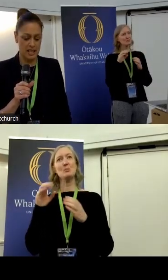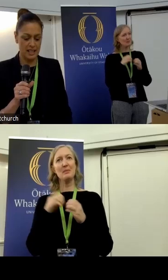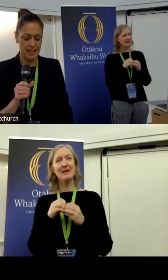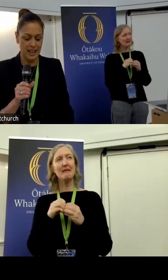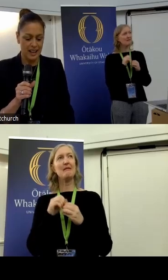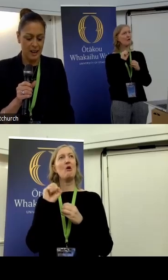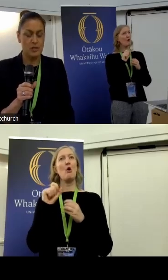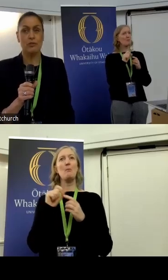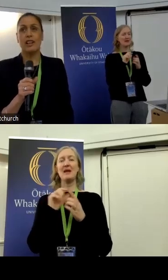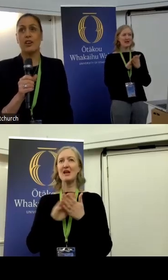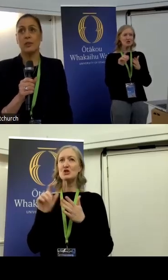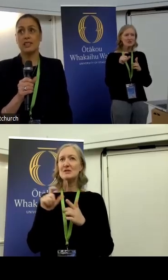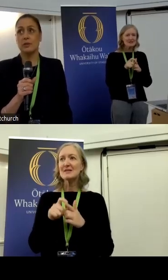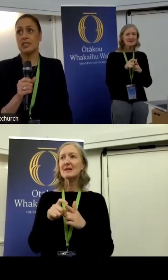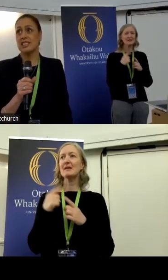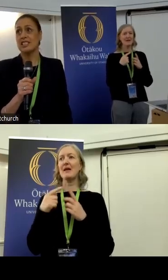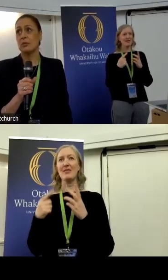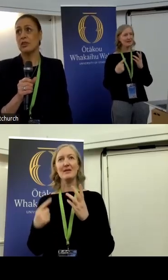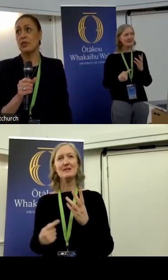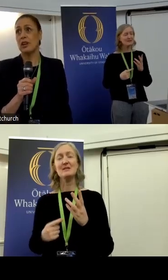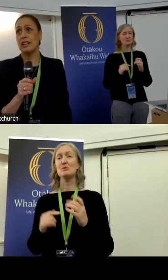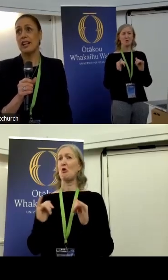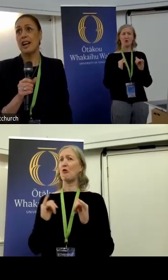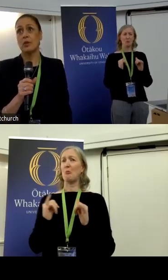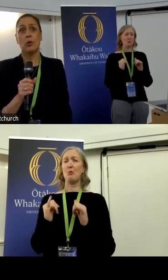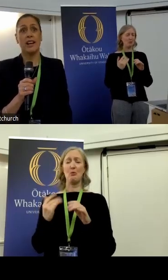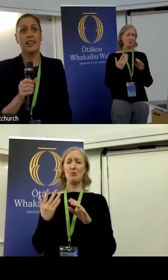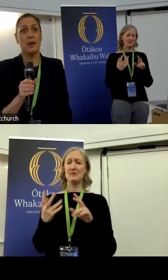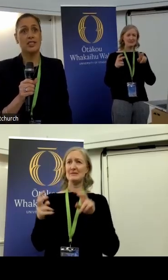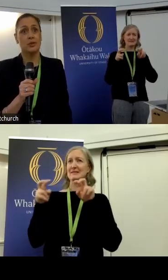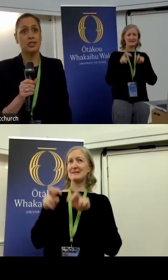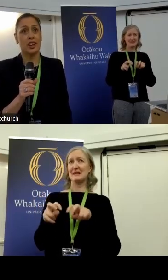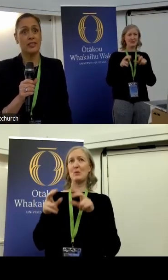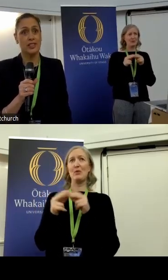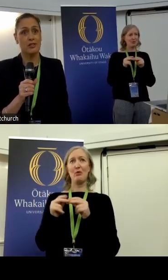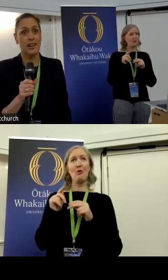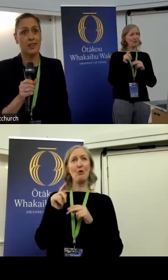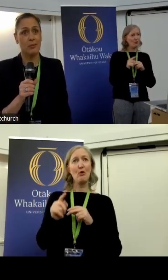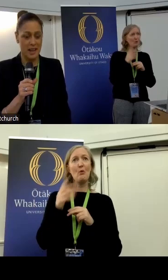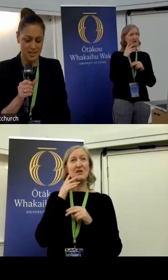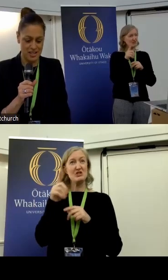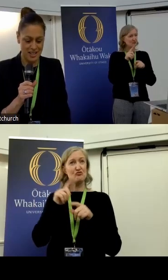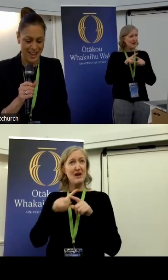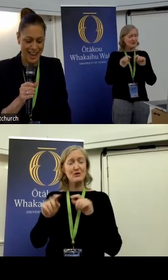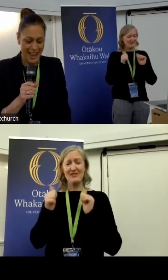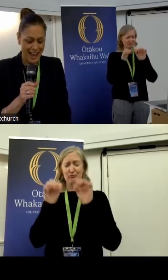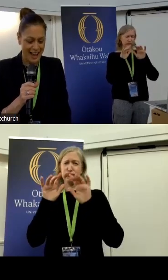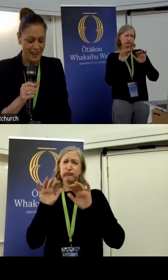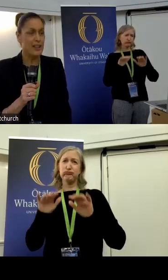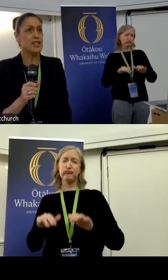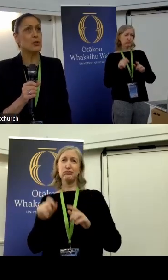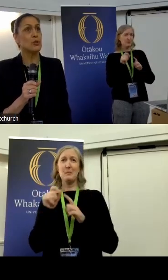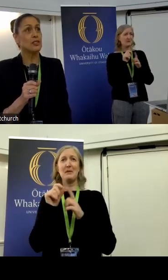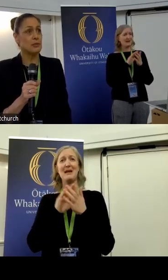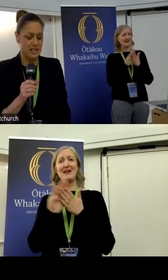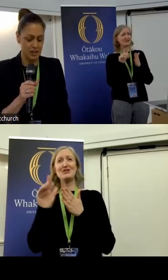remember it was a really horrible experience to sit with her in Kauai as she was trying to finish writing her PhD.